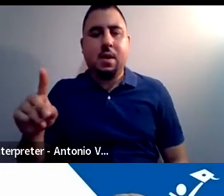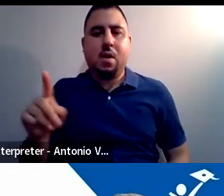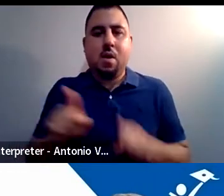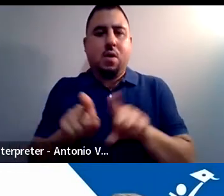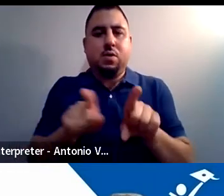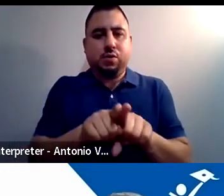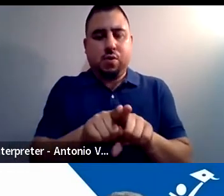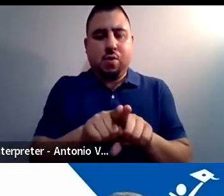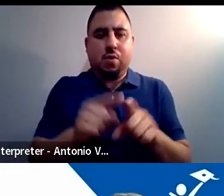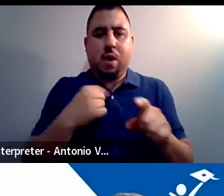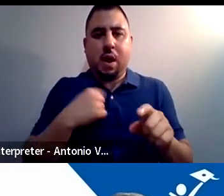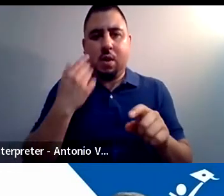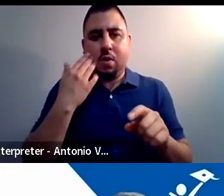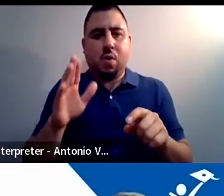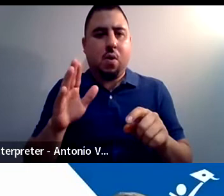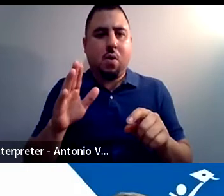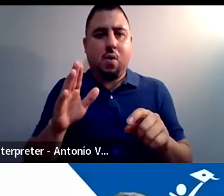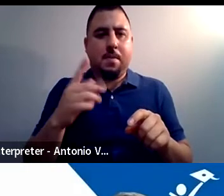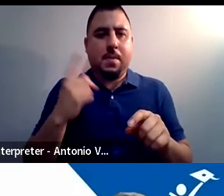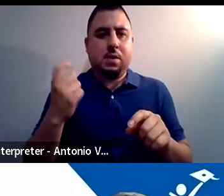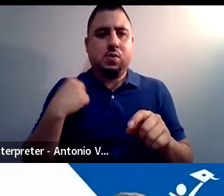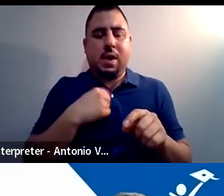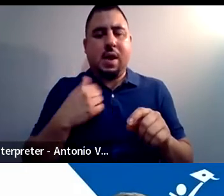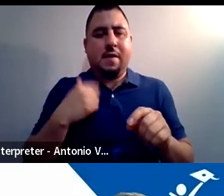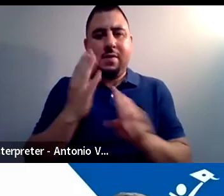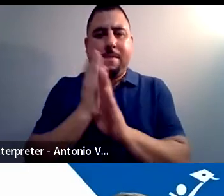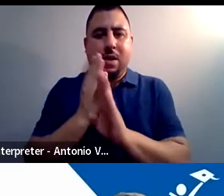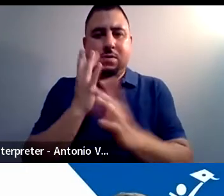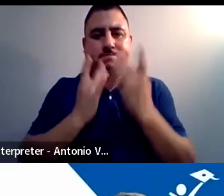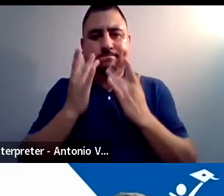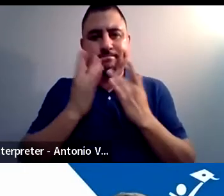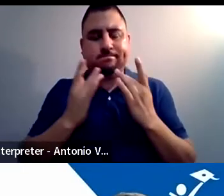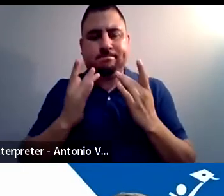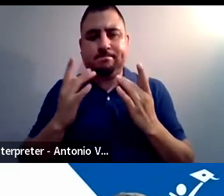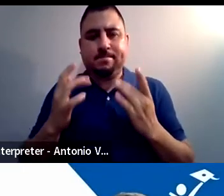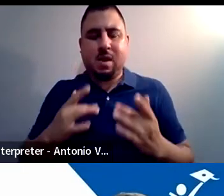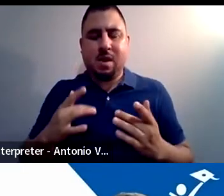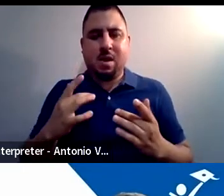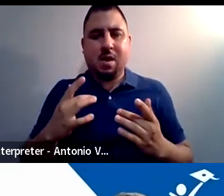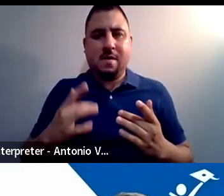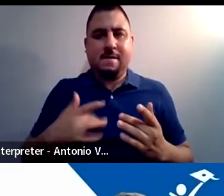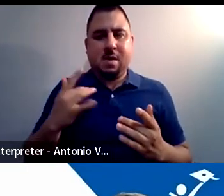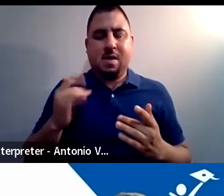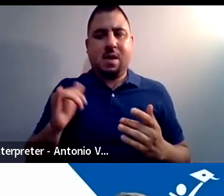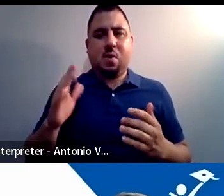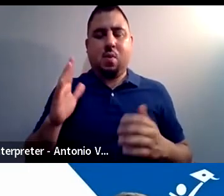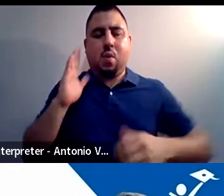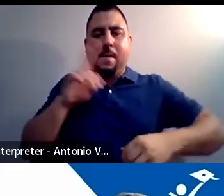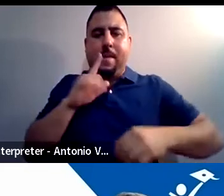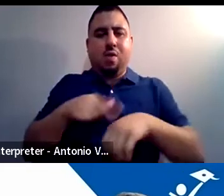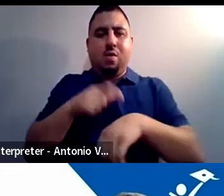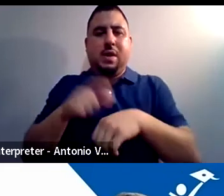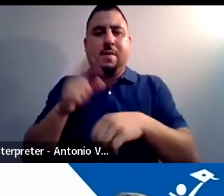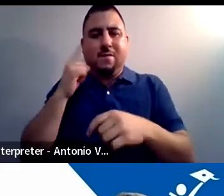Also, I don't know, since we have the bus shortage, I feel as though it's gonna be a long time for them to